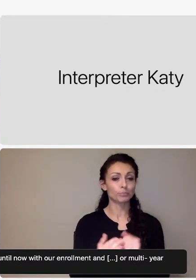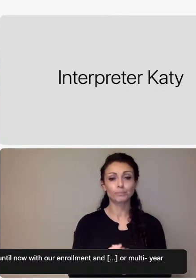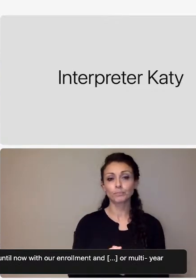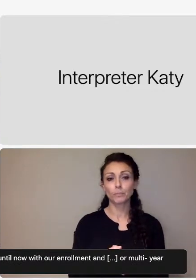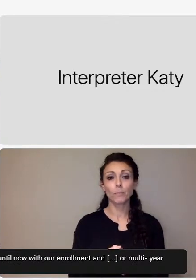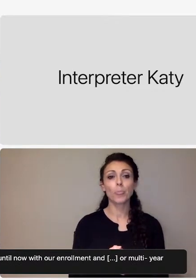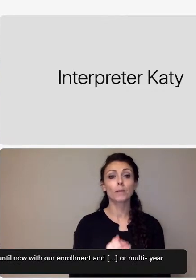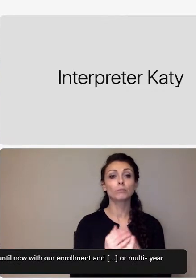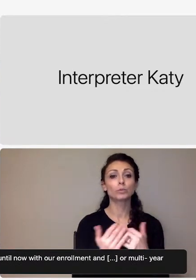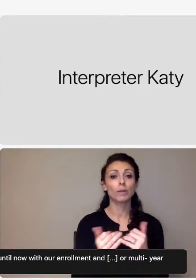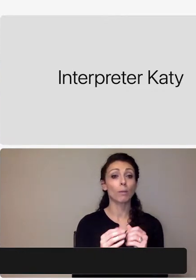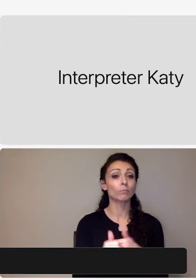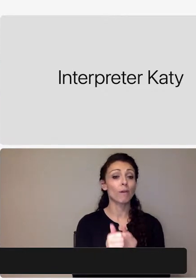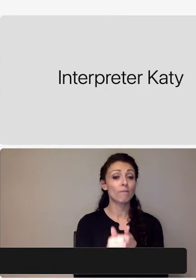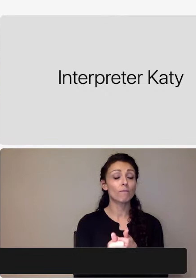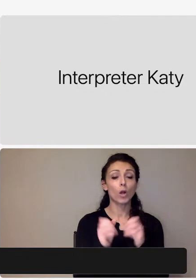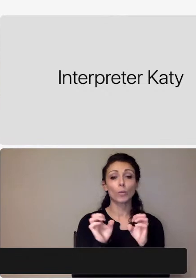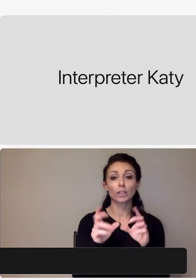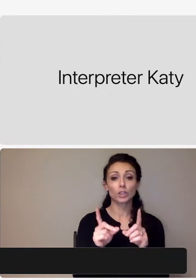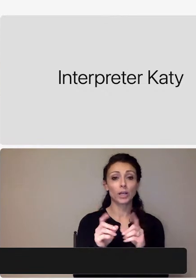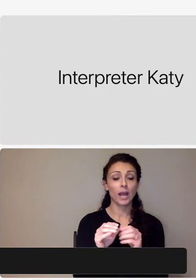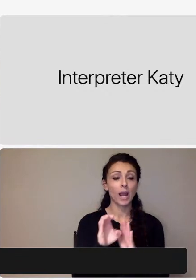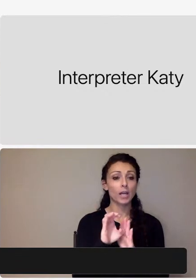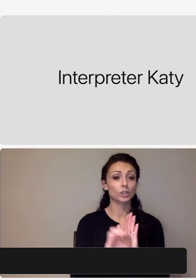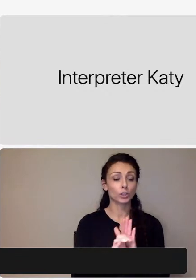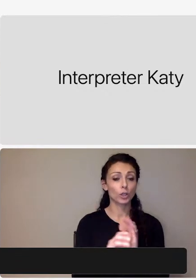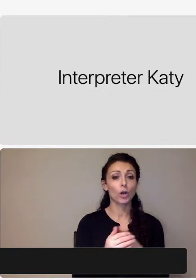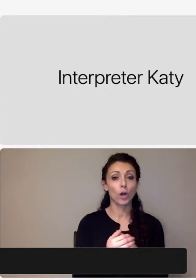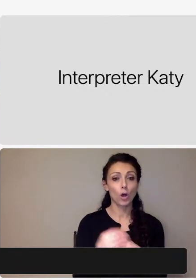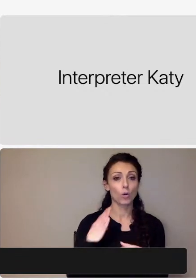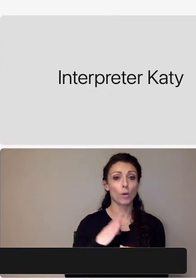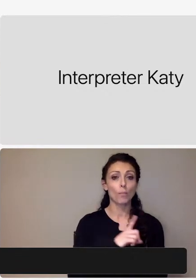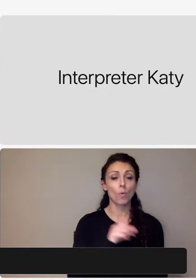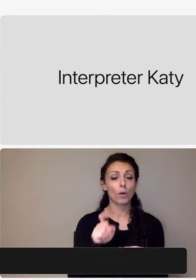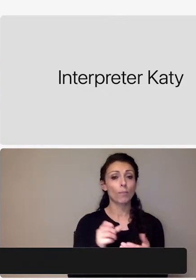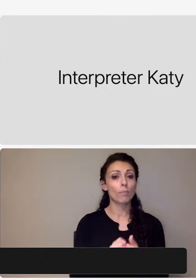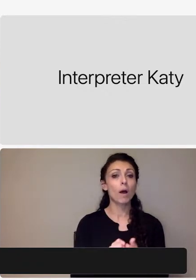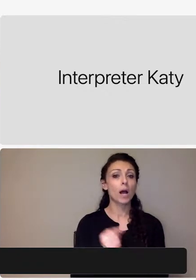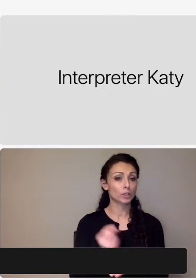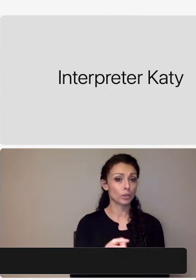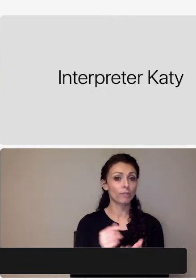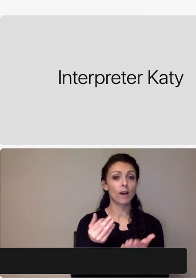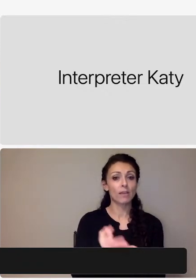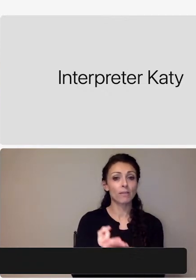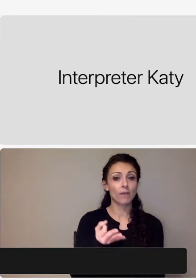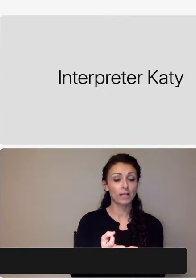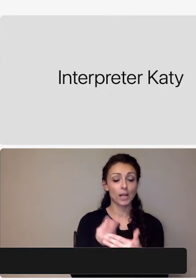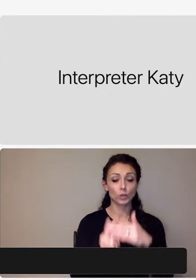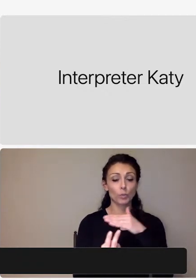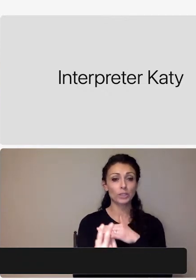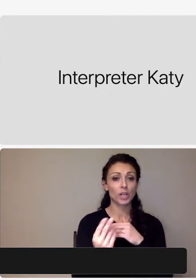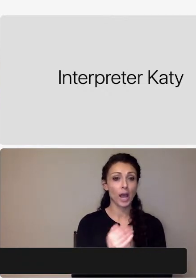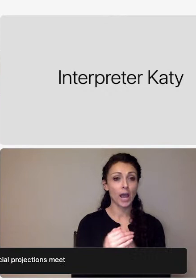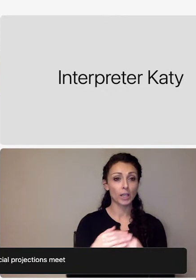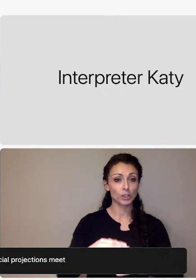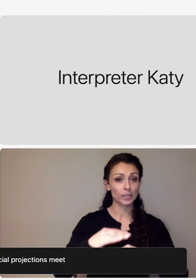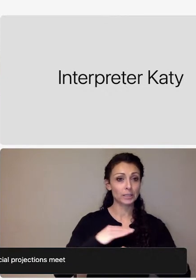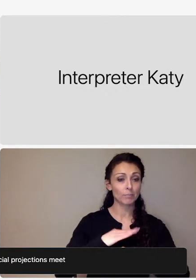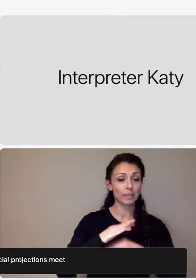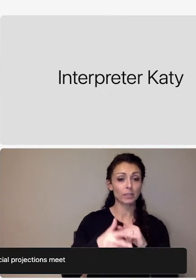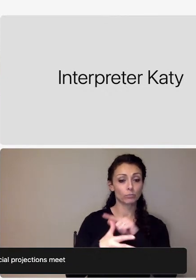education code the board must certify the first interim report that the financial projections meet one of the